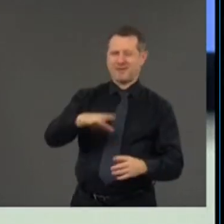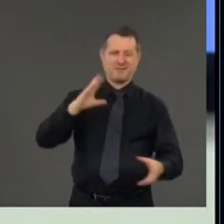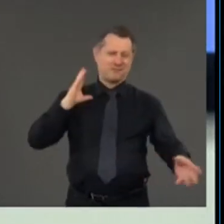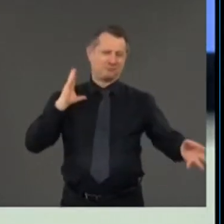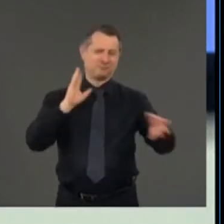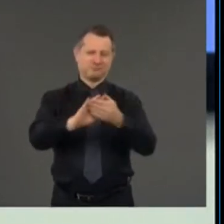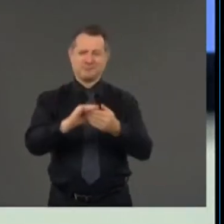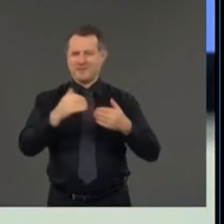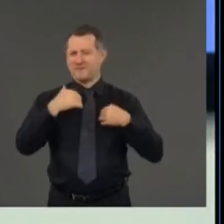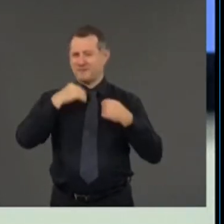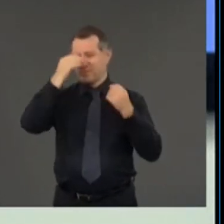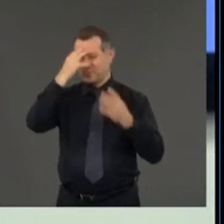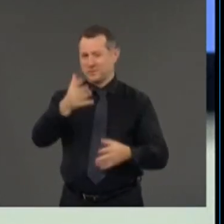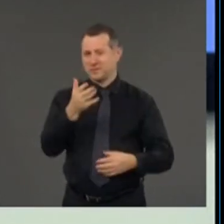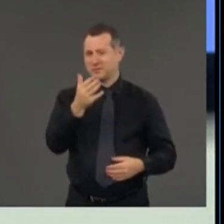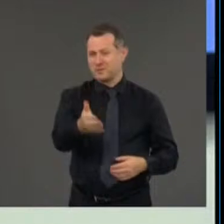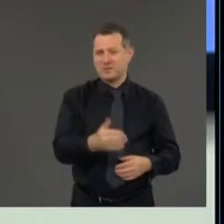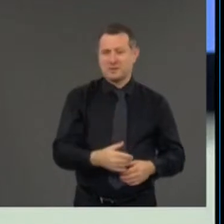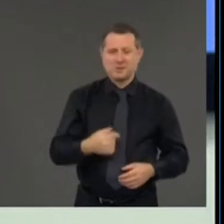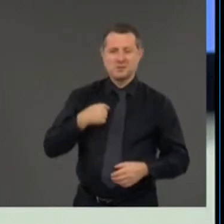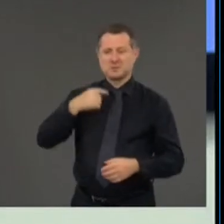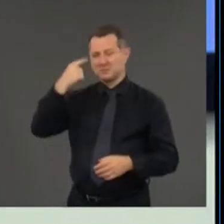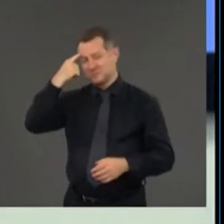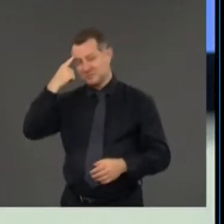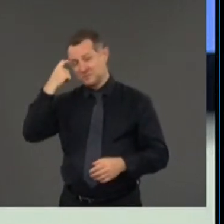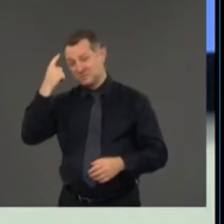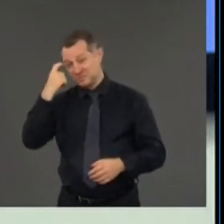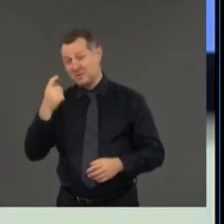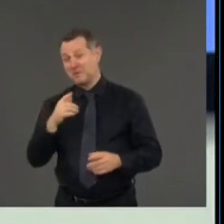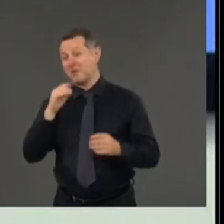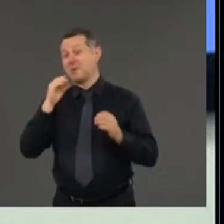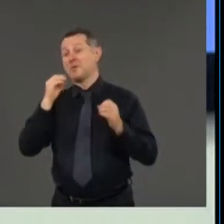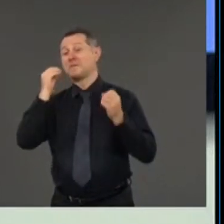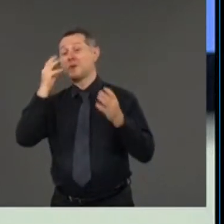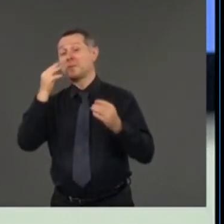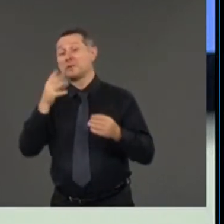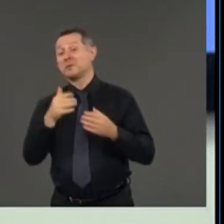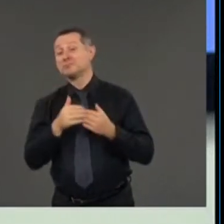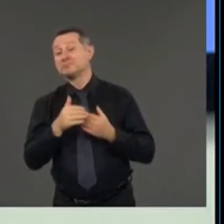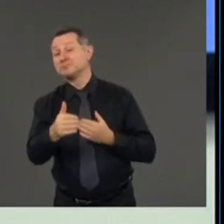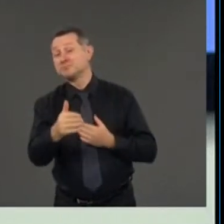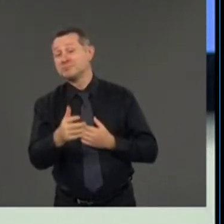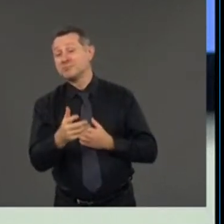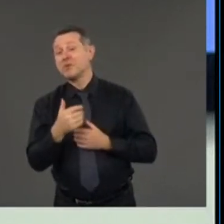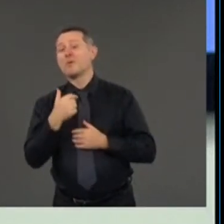and I suspect that any information we get going forward will sort of